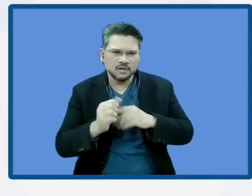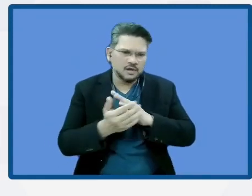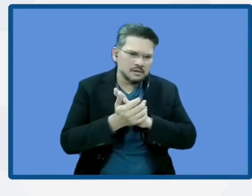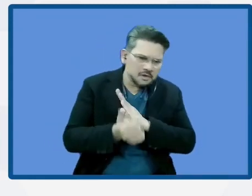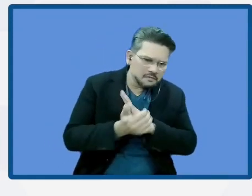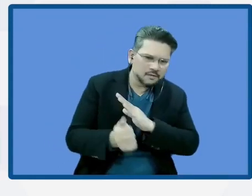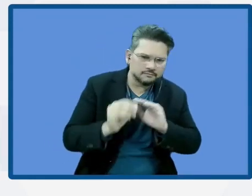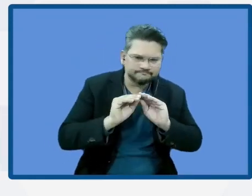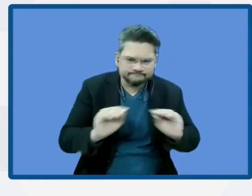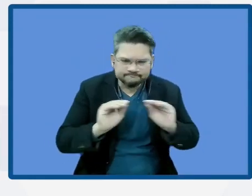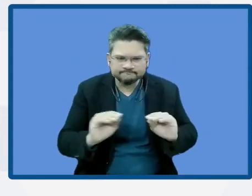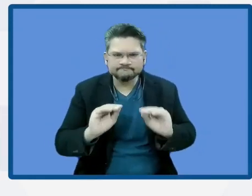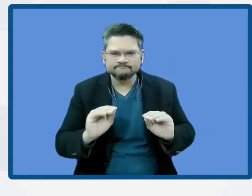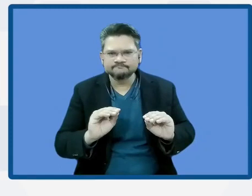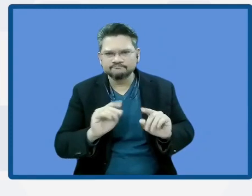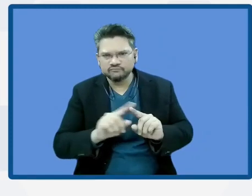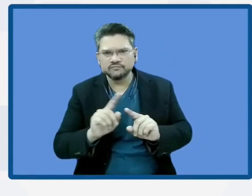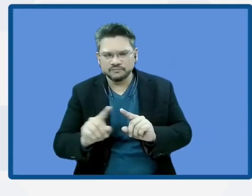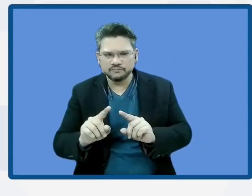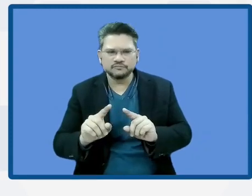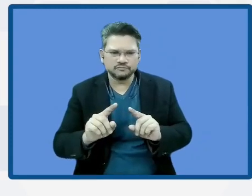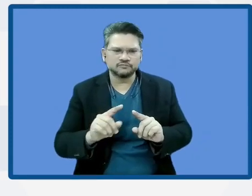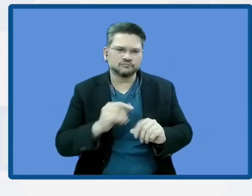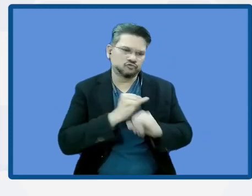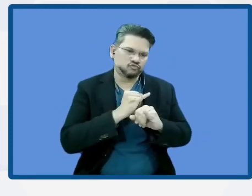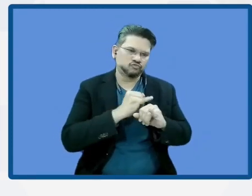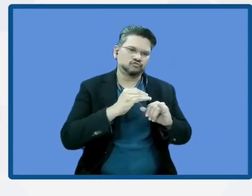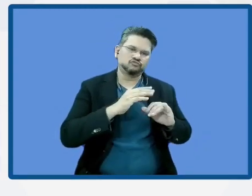institutionally, at a community level as well.